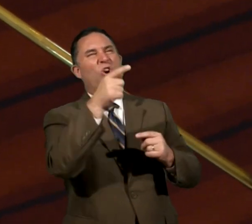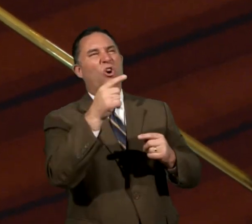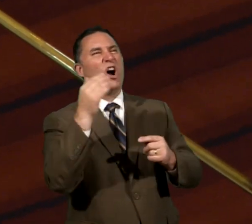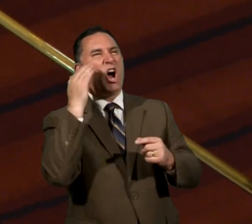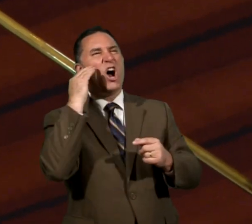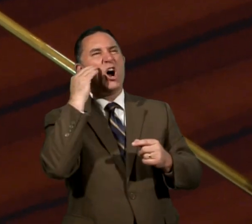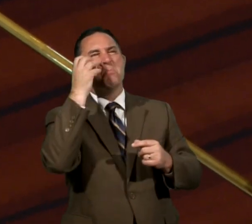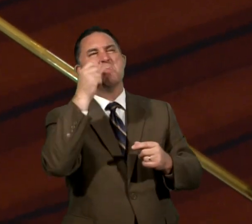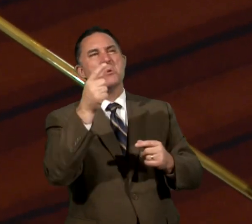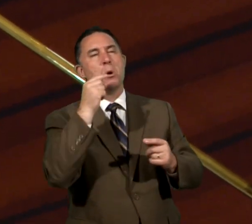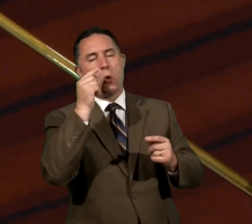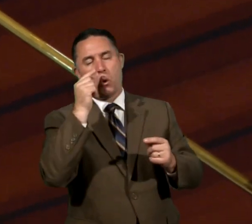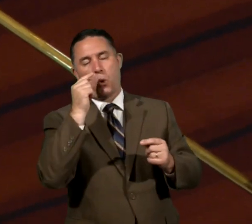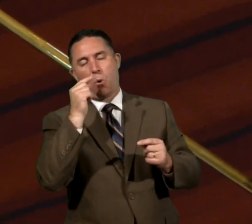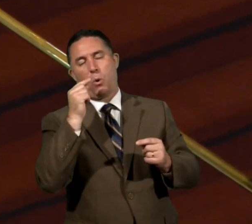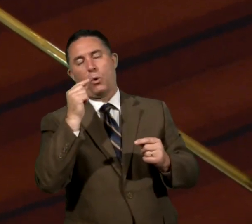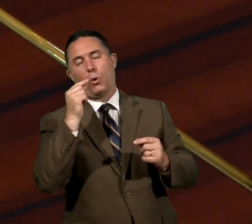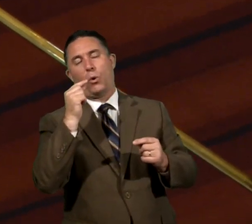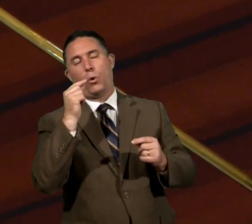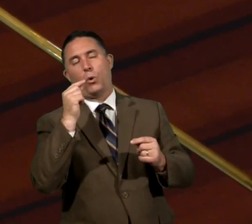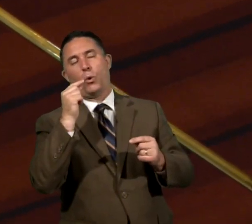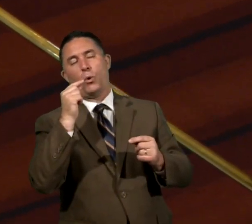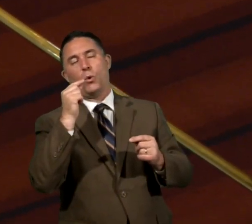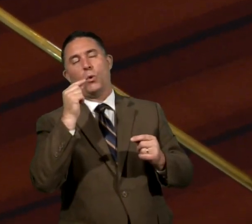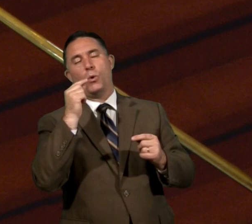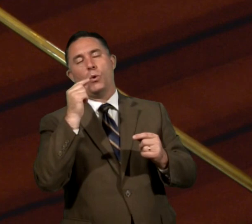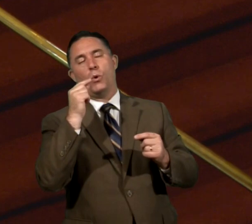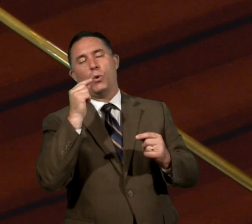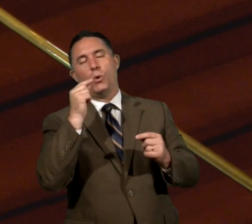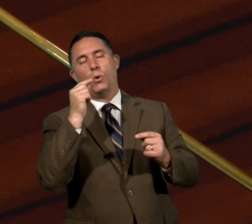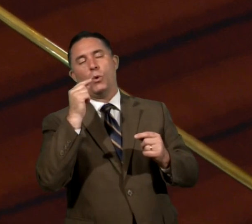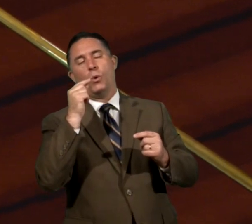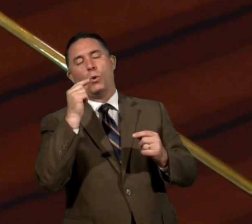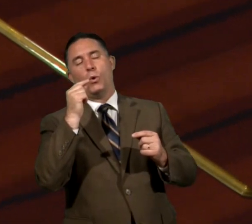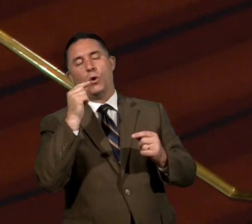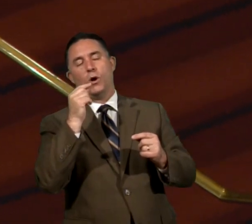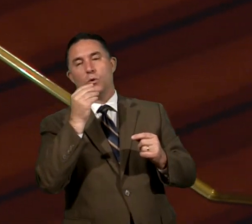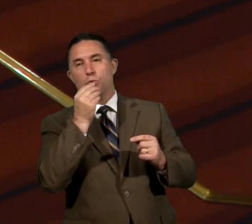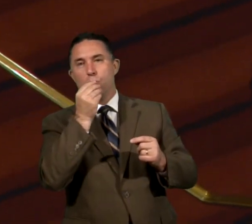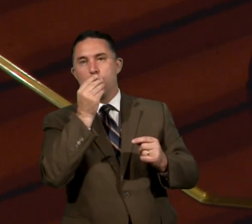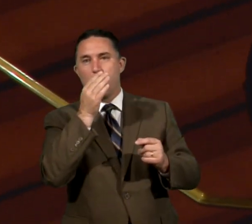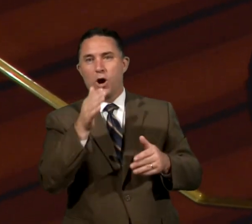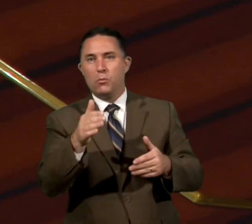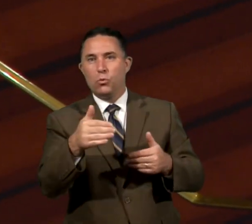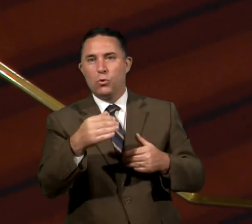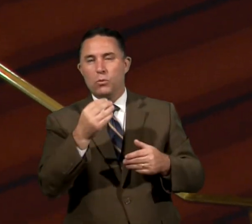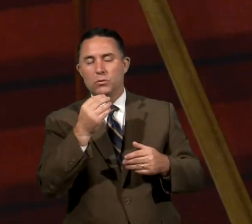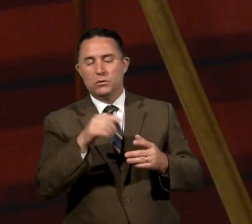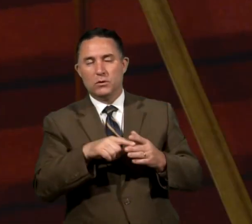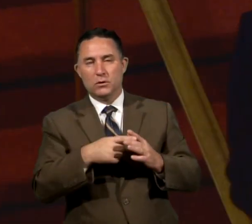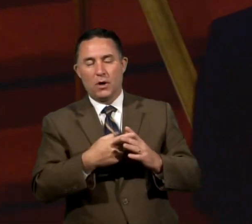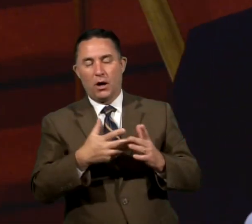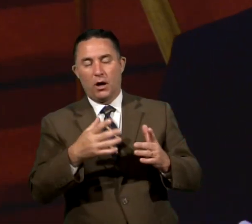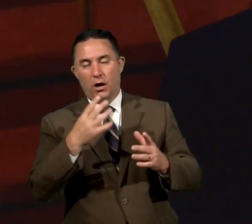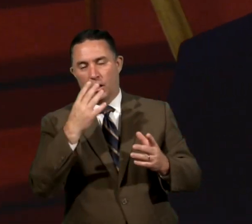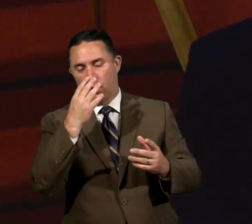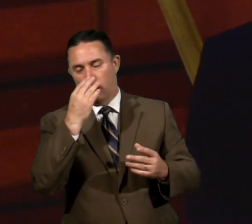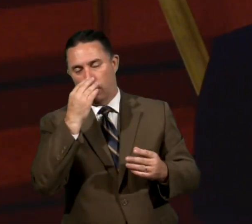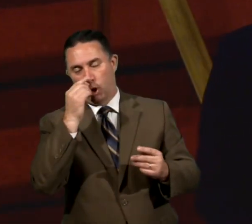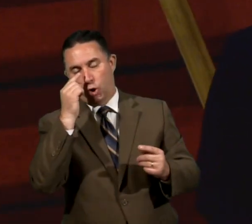already, so I'm going to go ahead and close my eyes down. And the heat in the room began to overtake the young